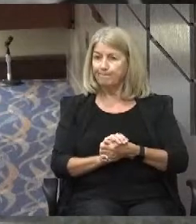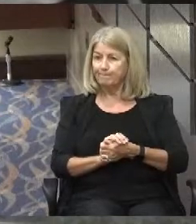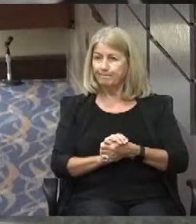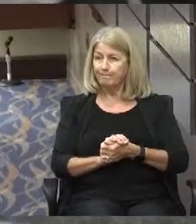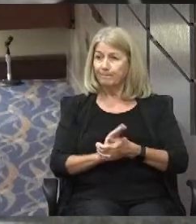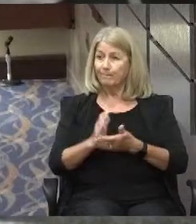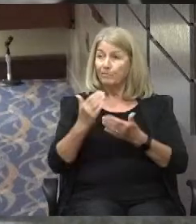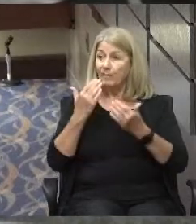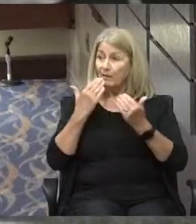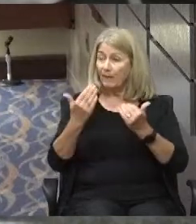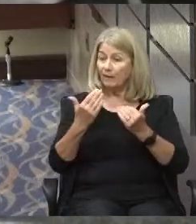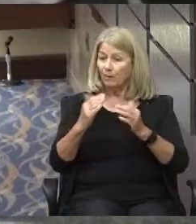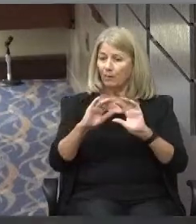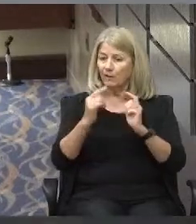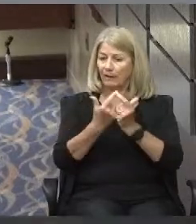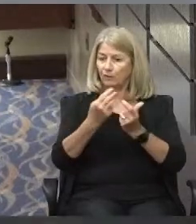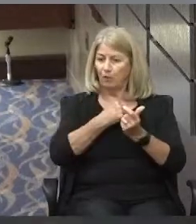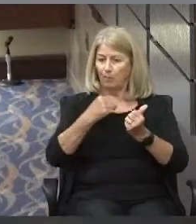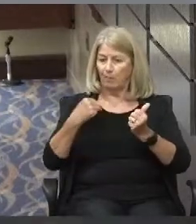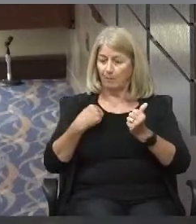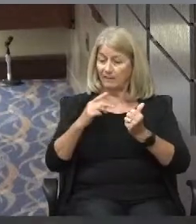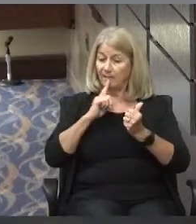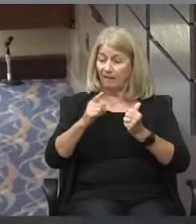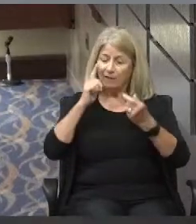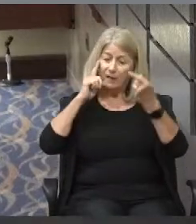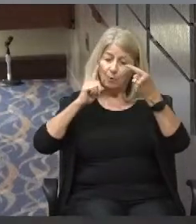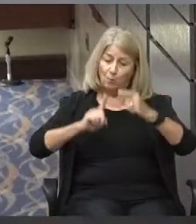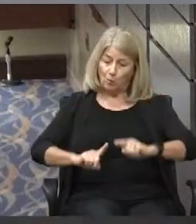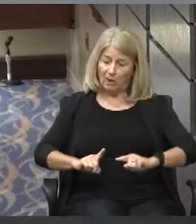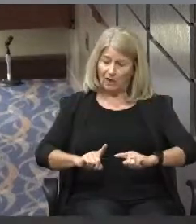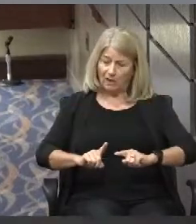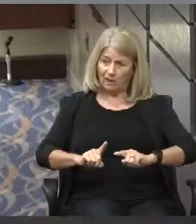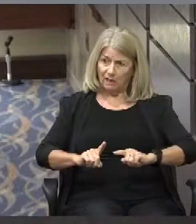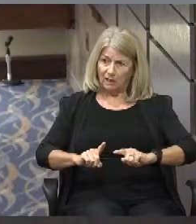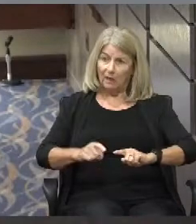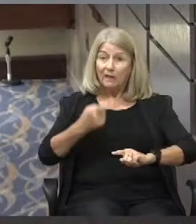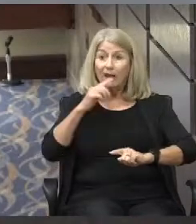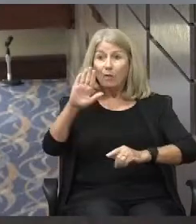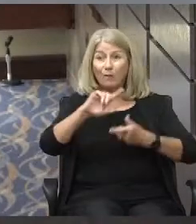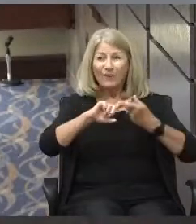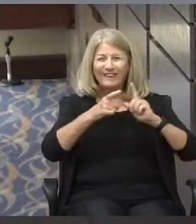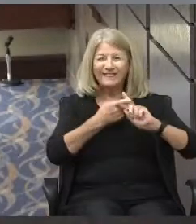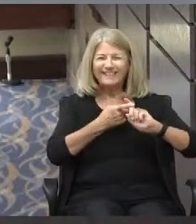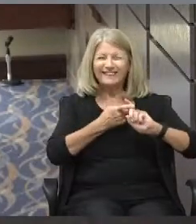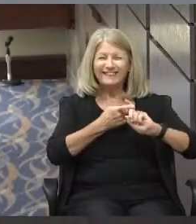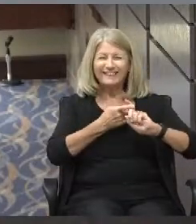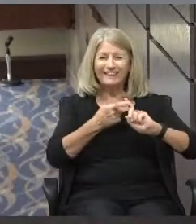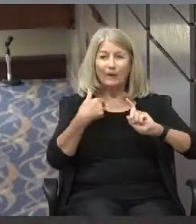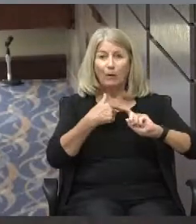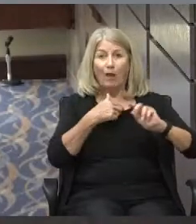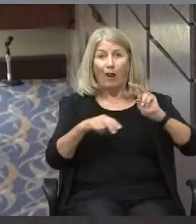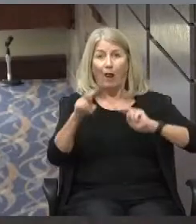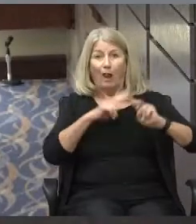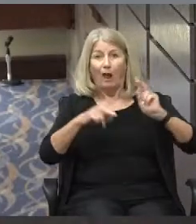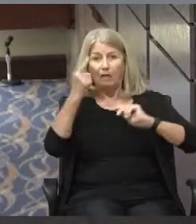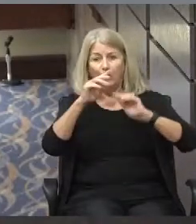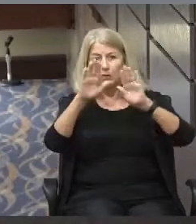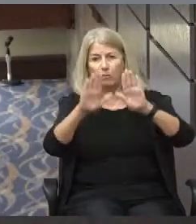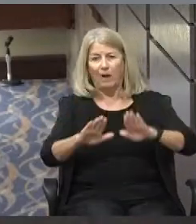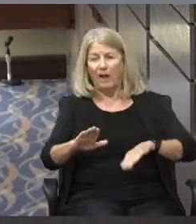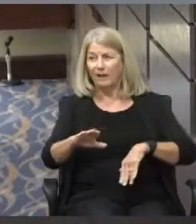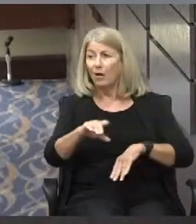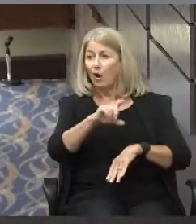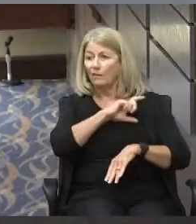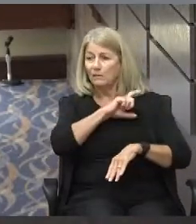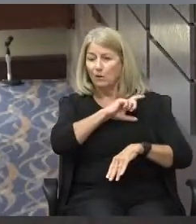Thanks, council members. Definitely agree, and tell your friends. We're looking for great officers, either through